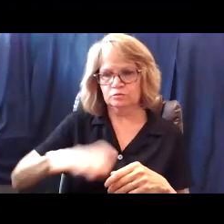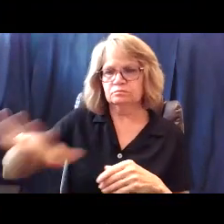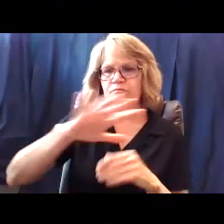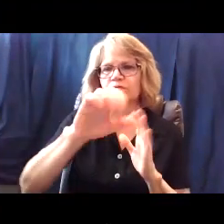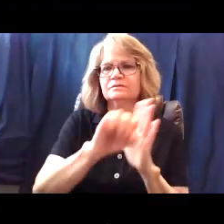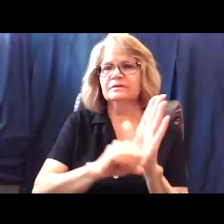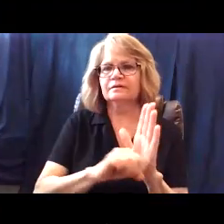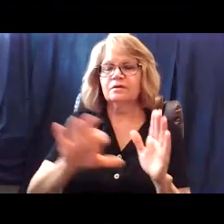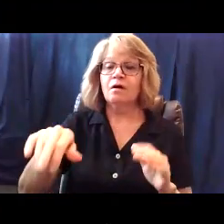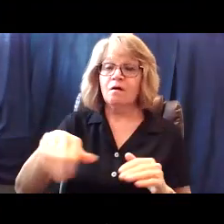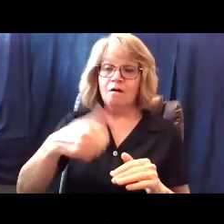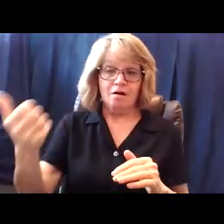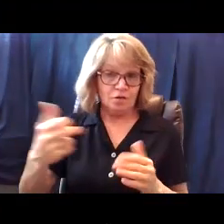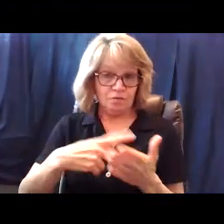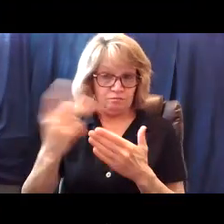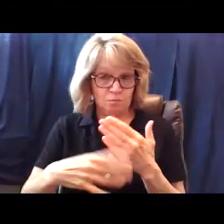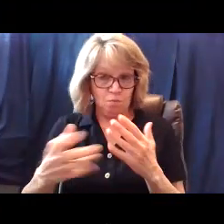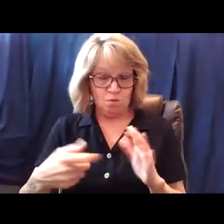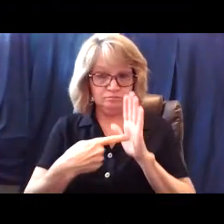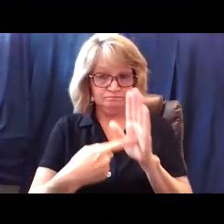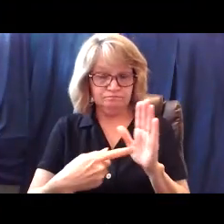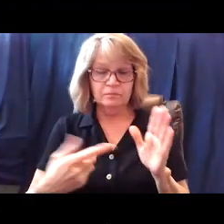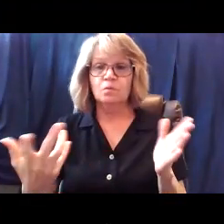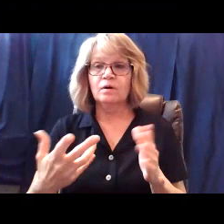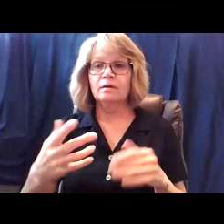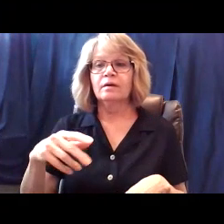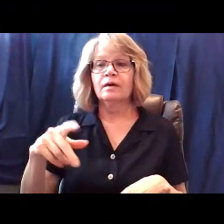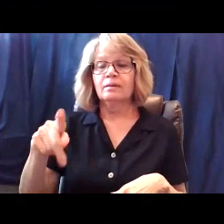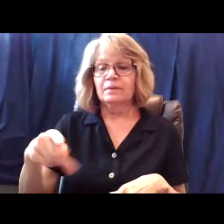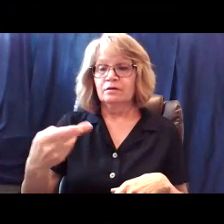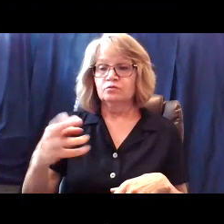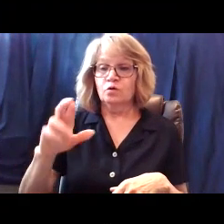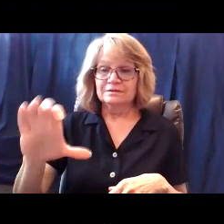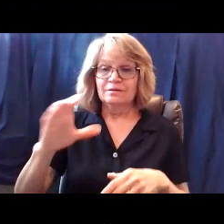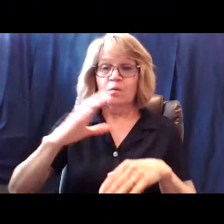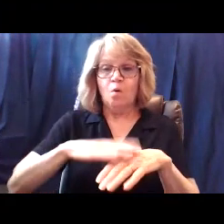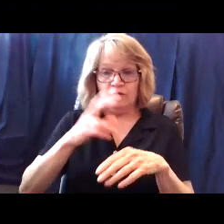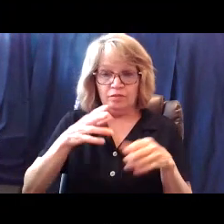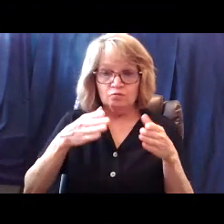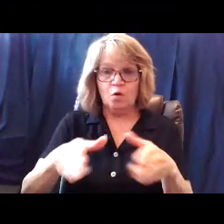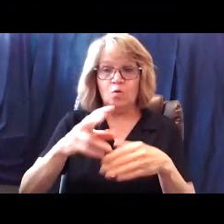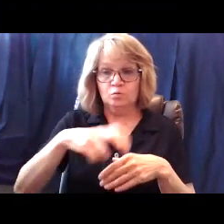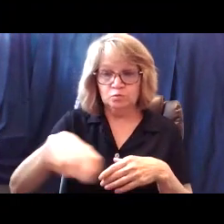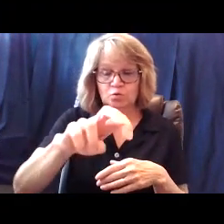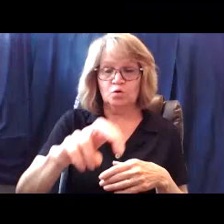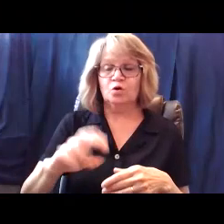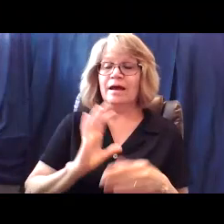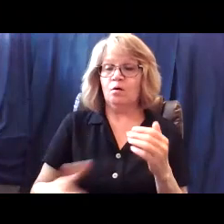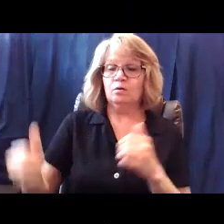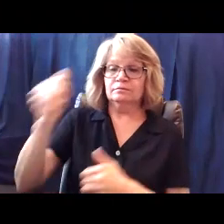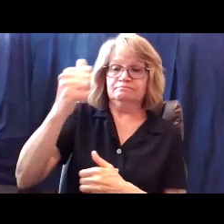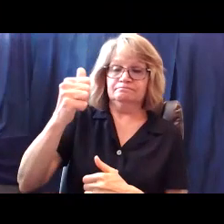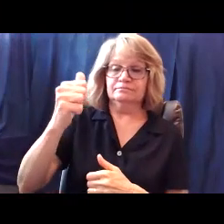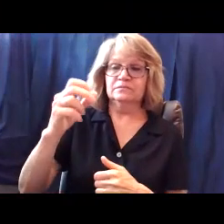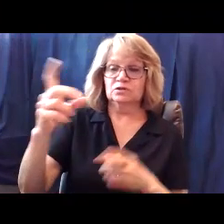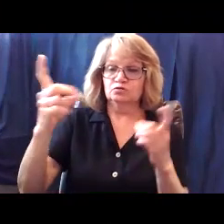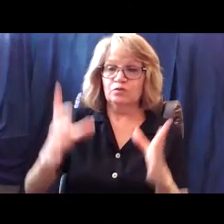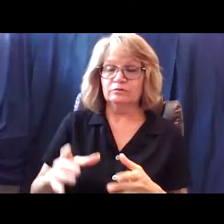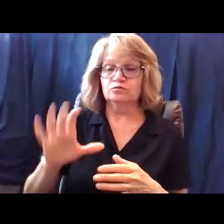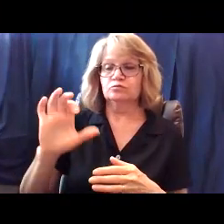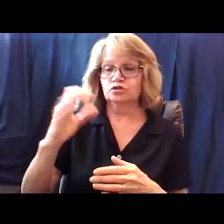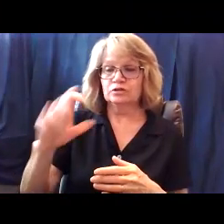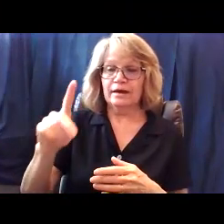want to highlight before we move on with the program is our PHRC on the Road Tour. Our executive director, Chad Dion Lassiter, is visiting all